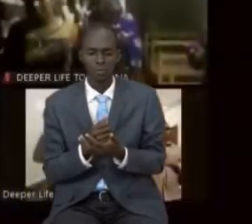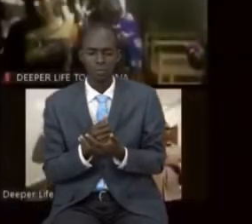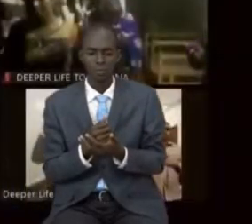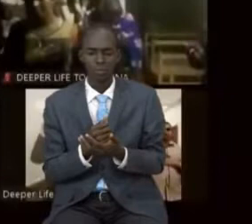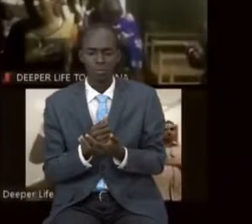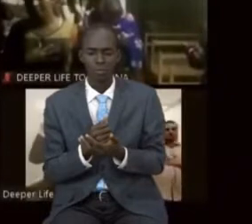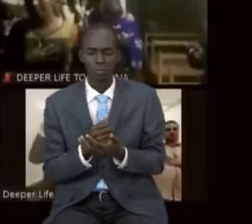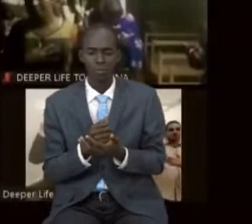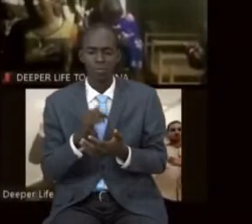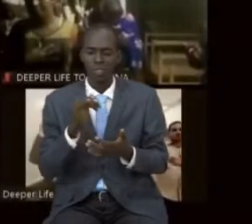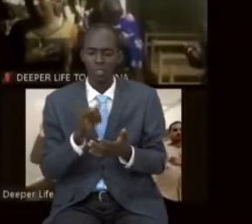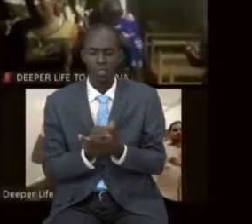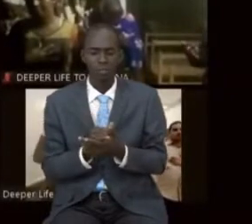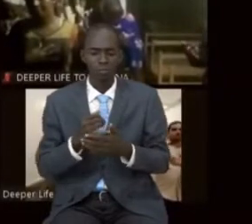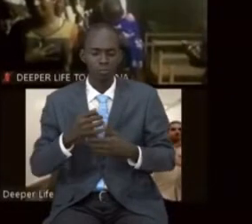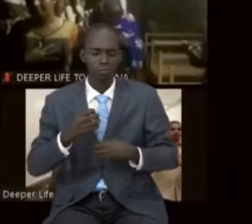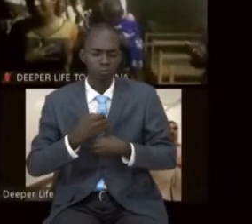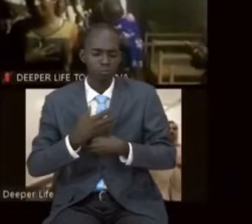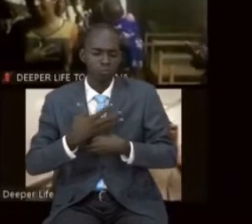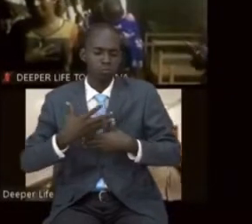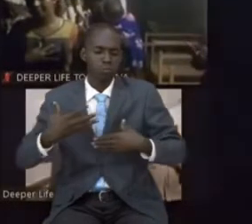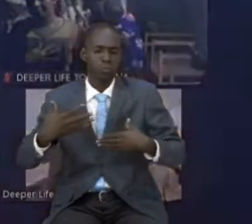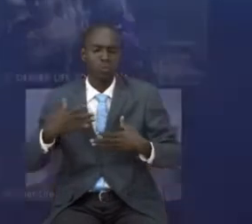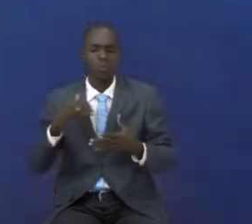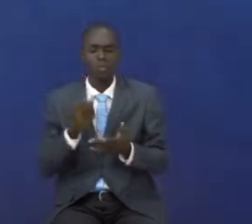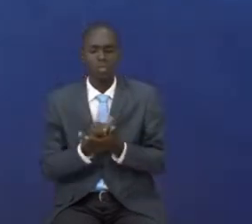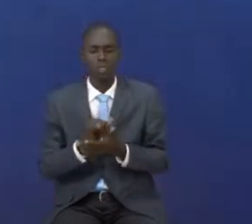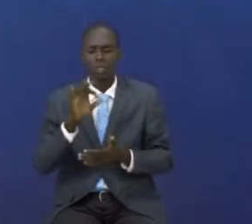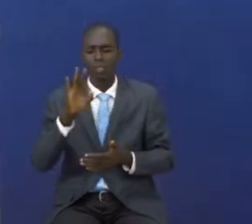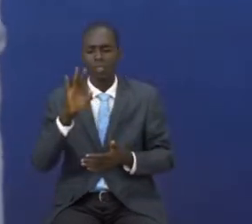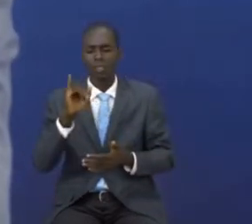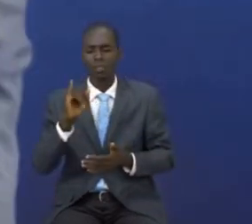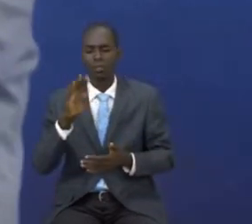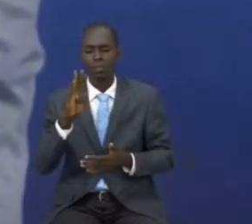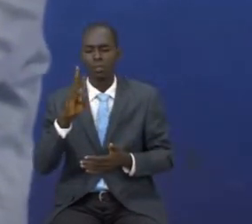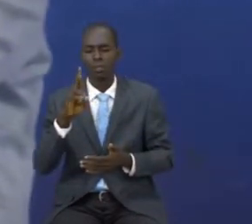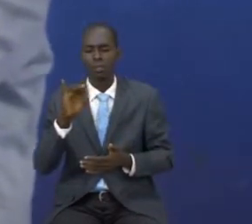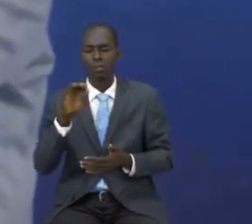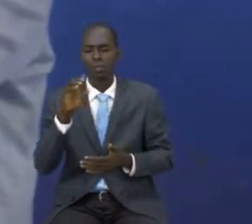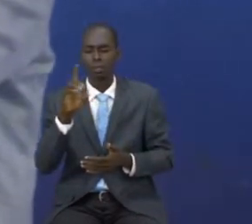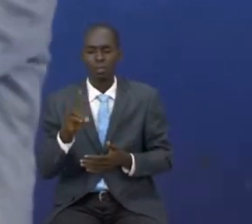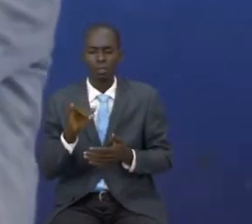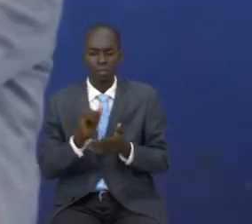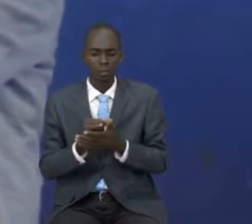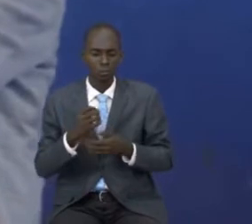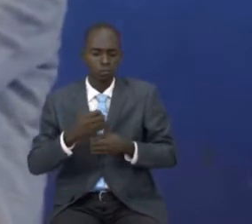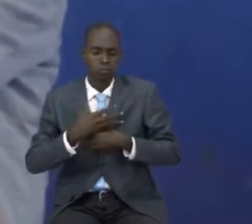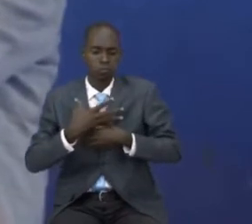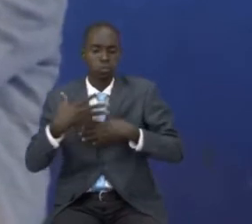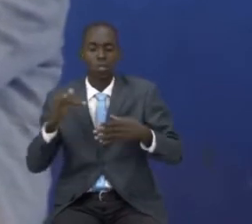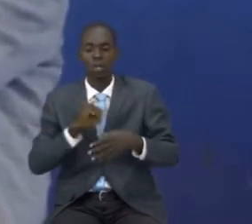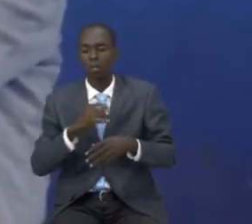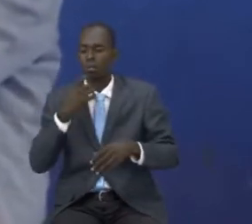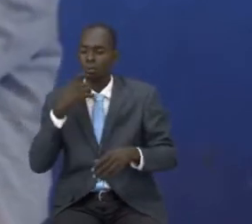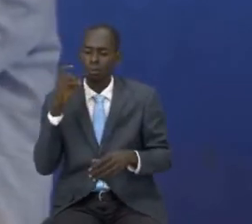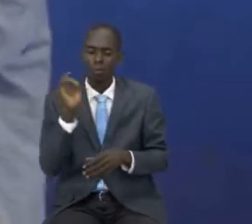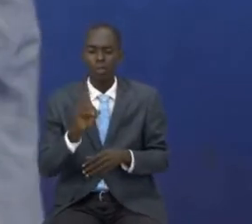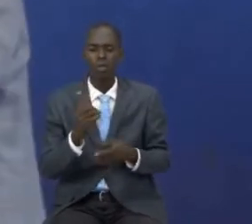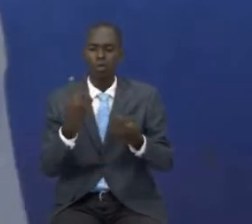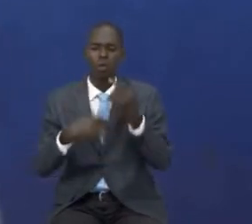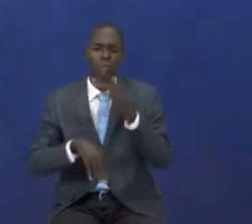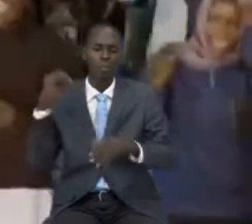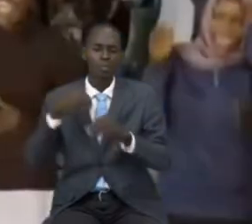That tumor, the fibroid, and that swelling, I command, come out